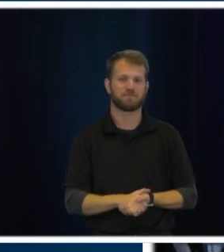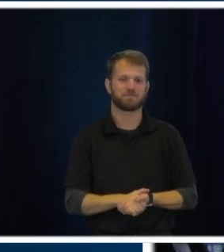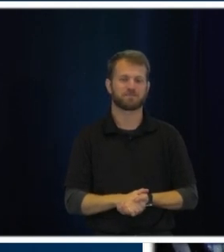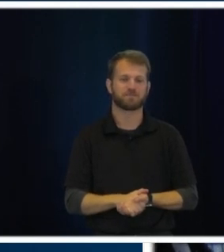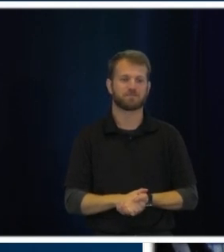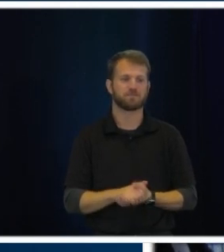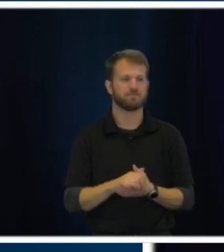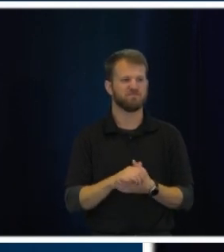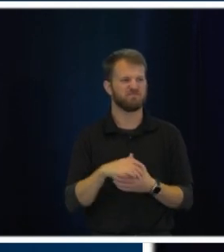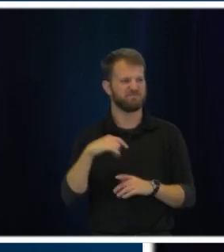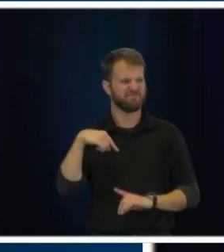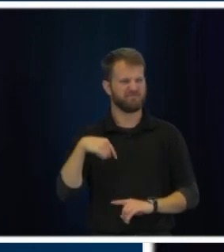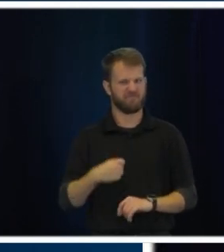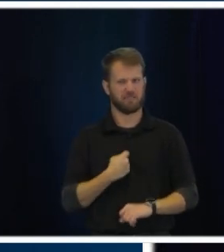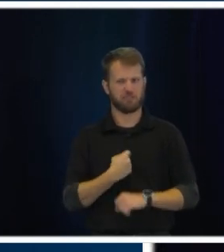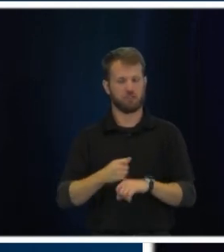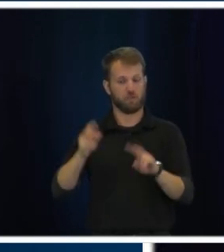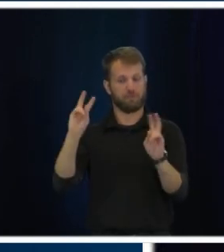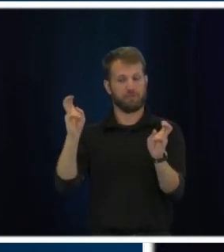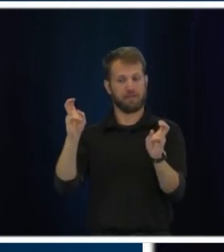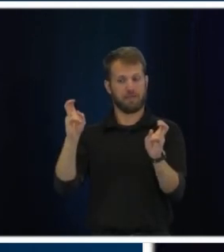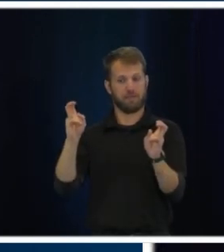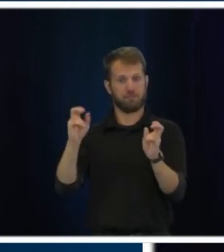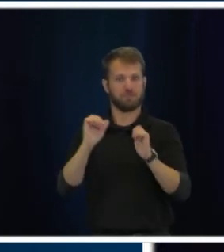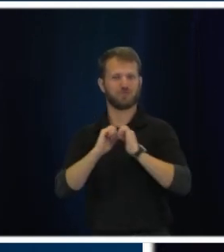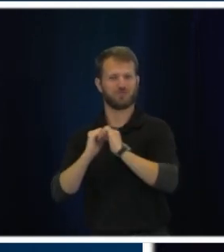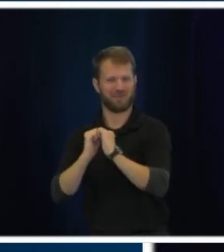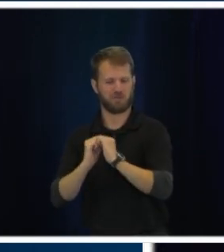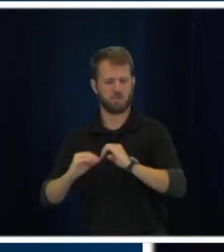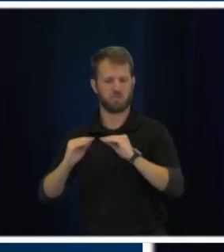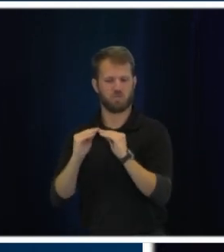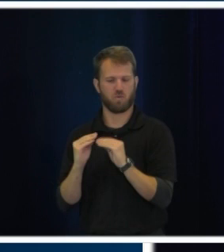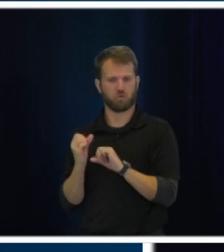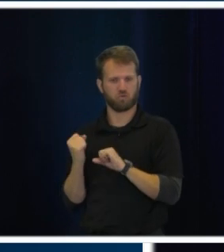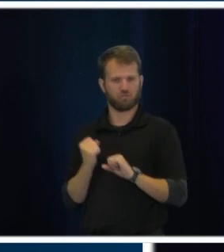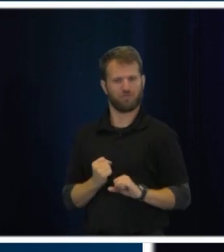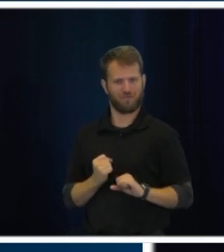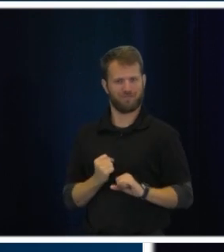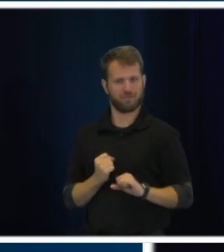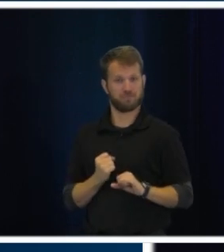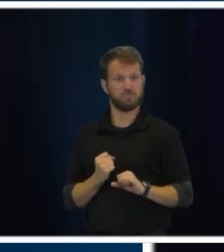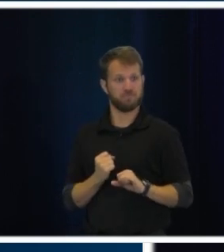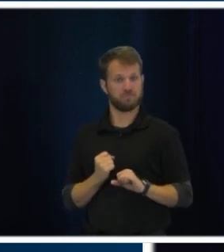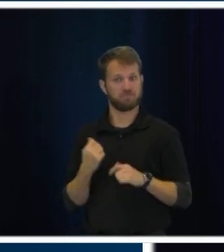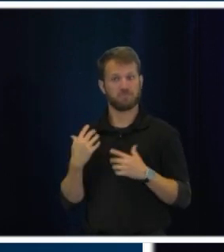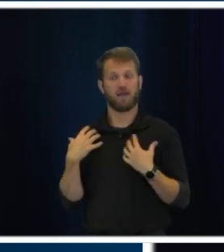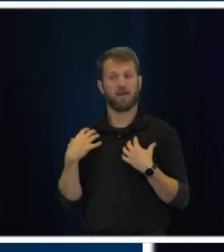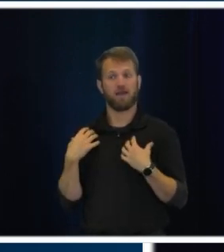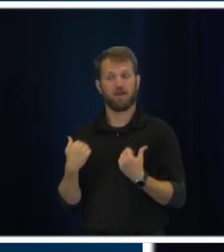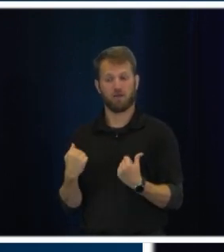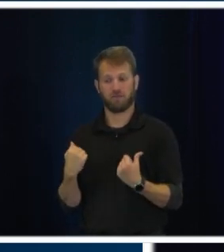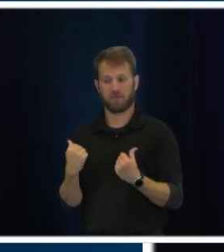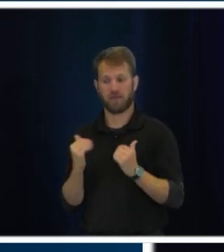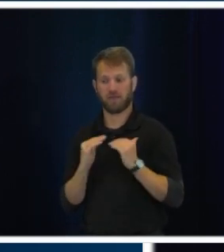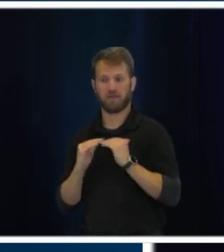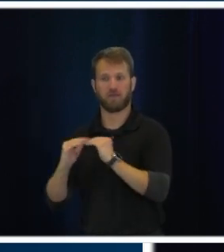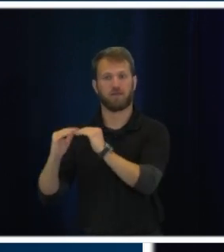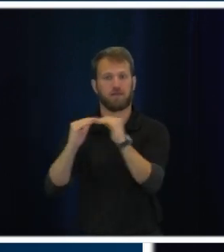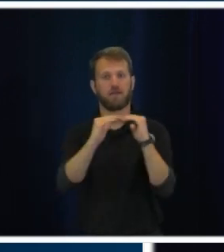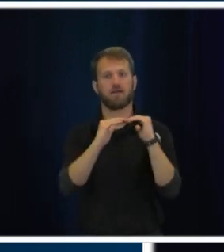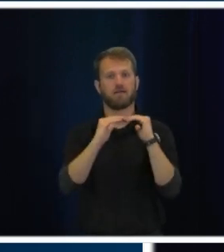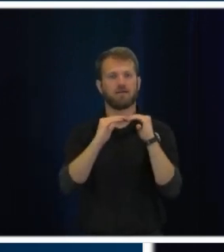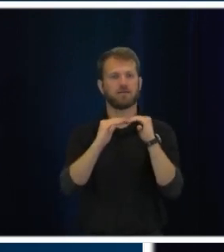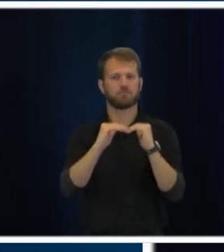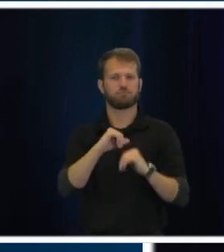Our theme this year is Stronger Together, Building Healthy, Equitable, and Resilient Neighborhoods.